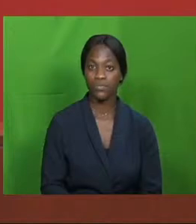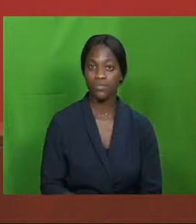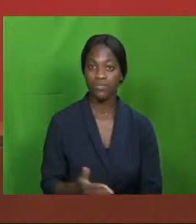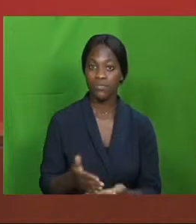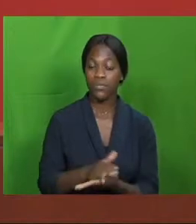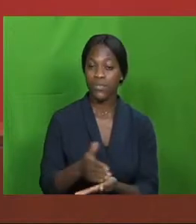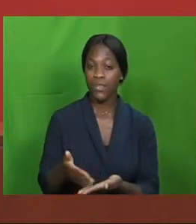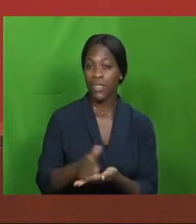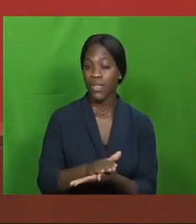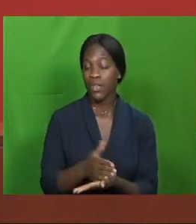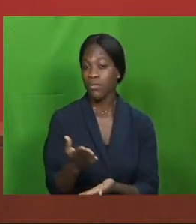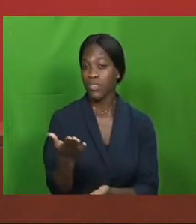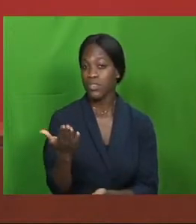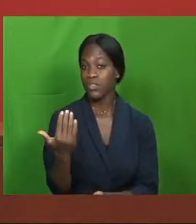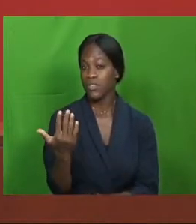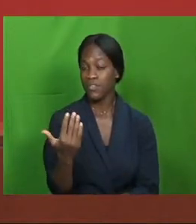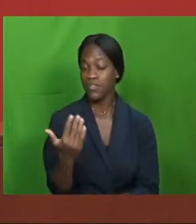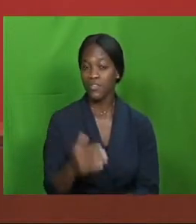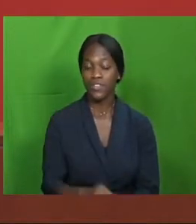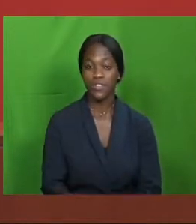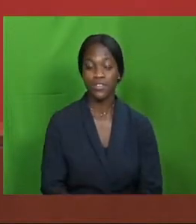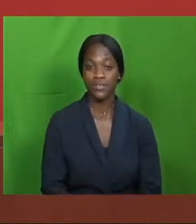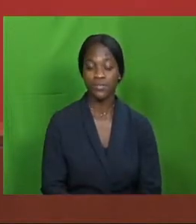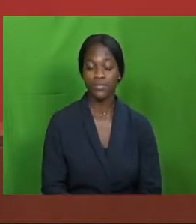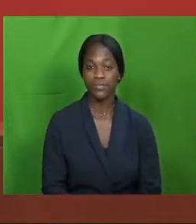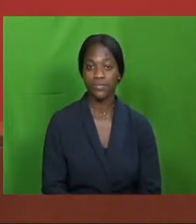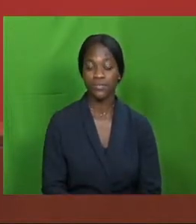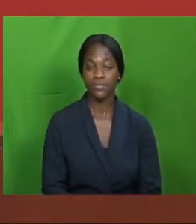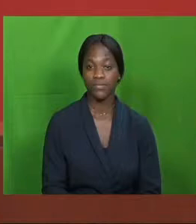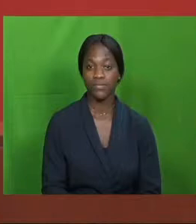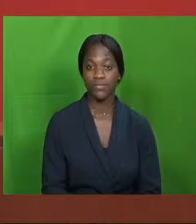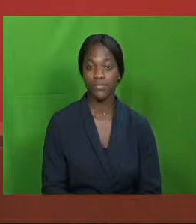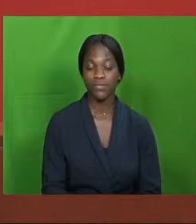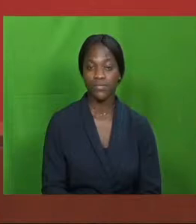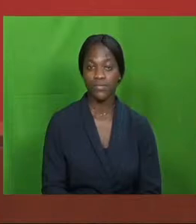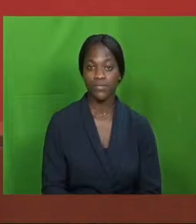Page 15.